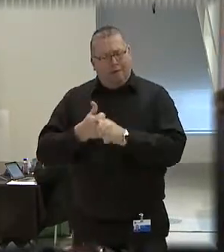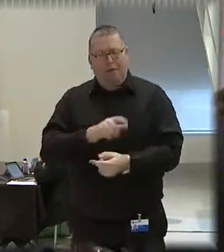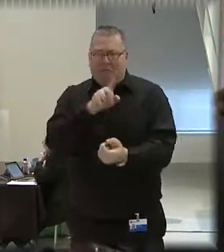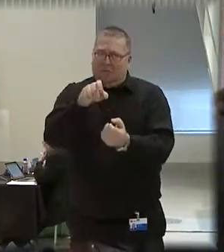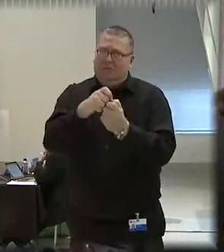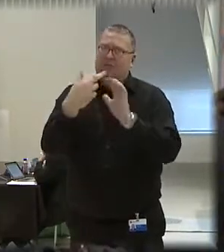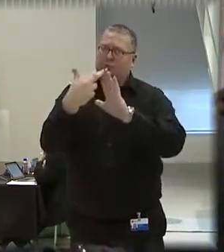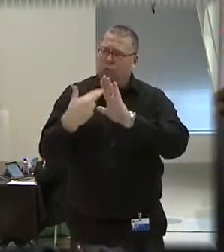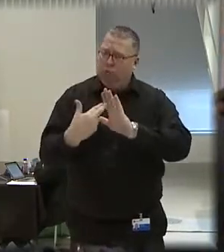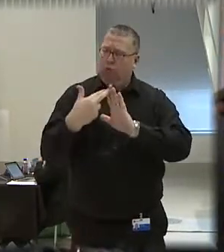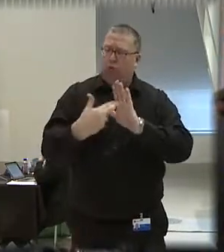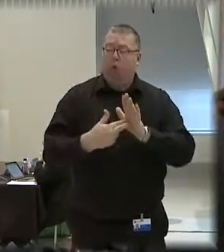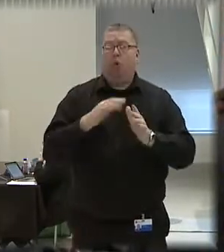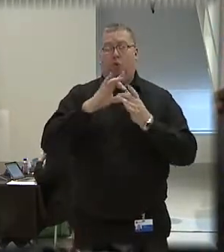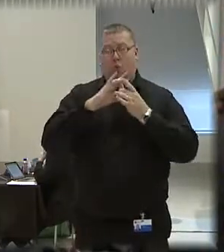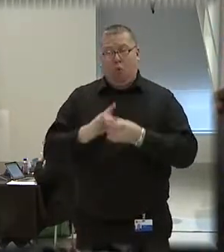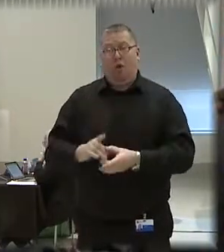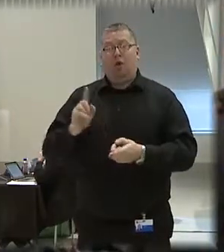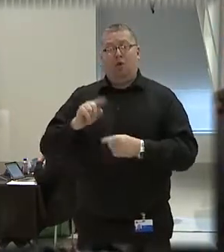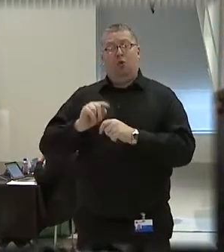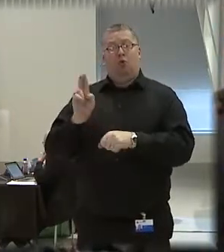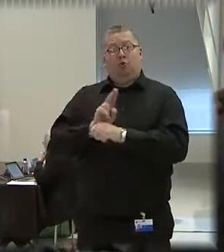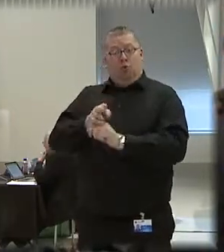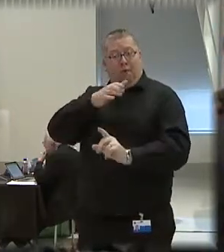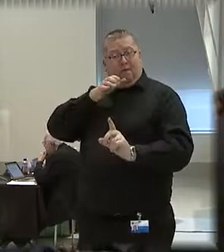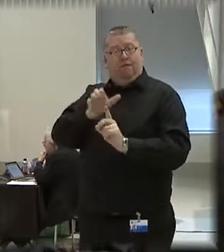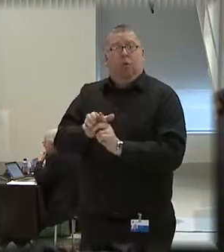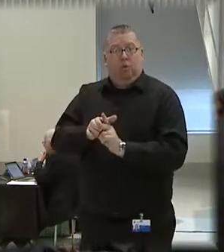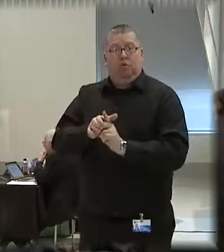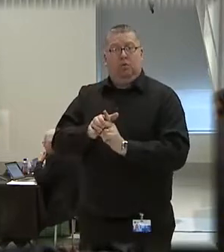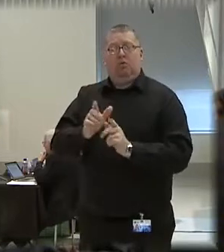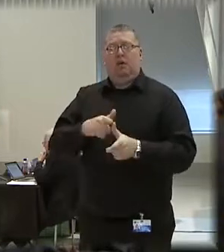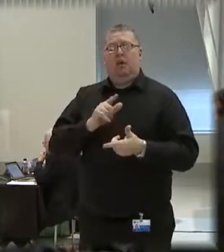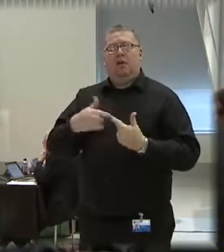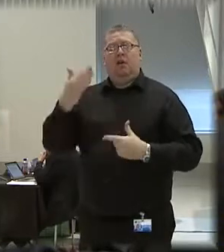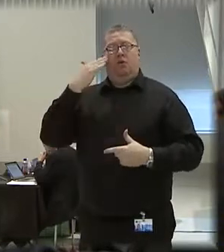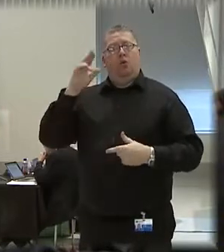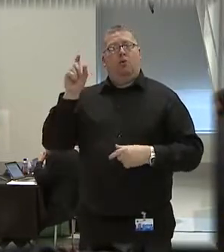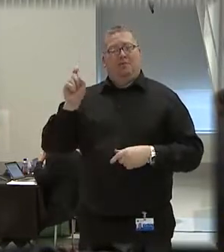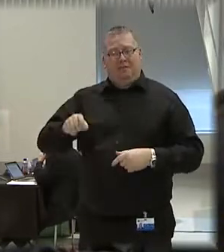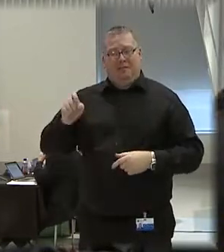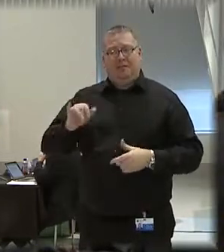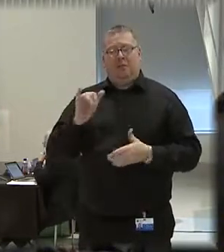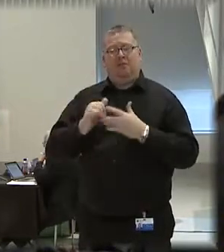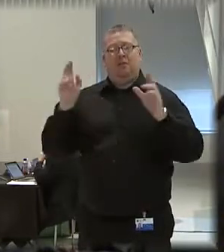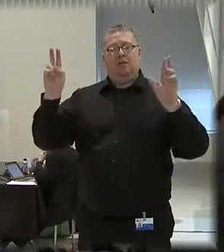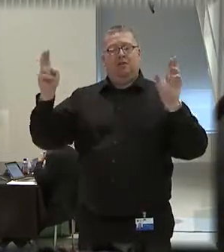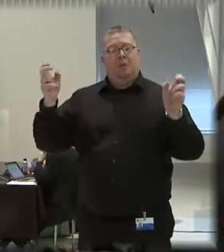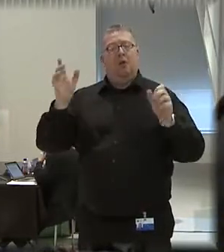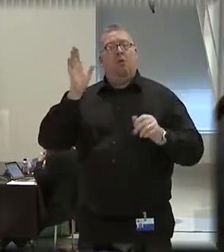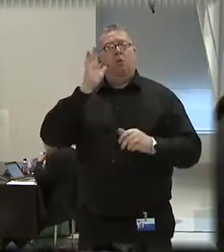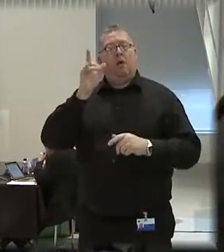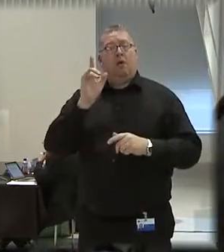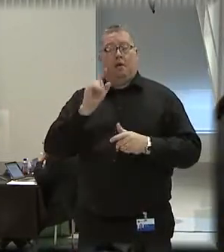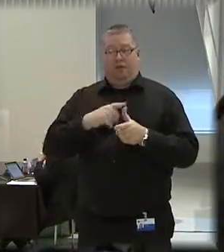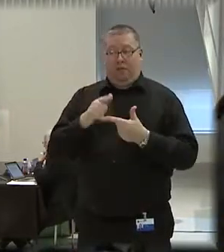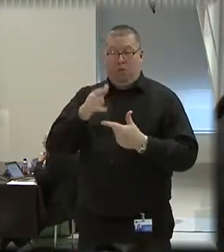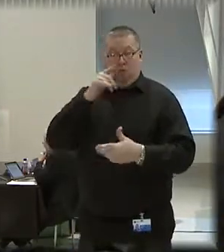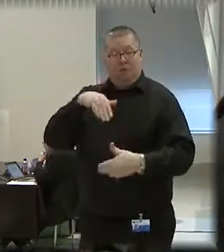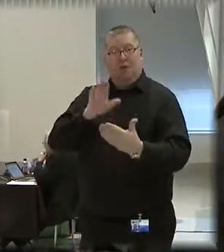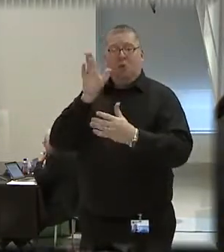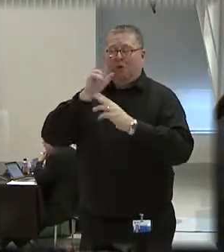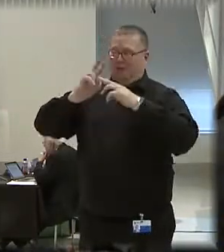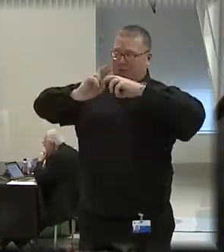guidelines regarding use of force and then often feel that the necessary use of force subjects them to extreme scrutiny of